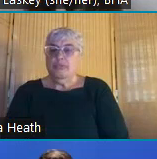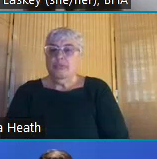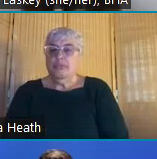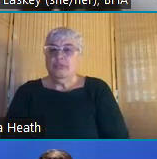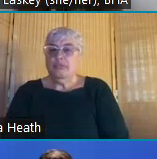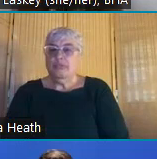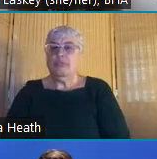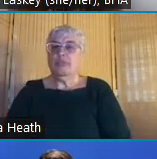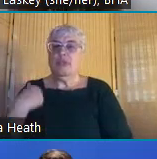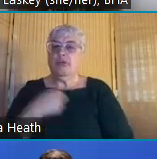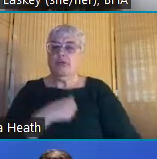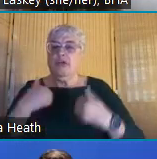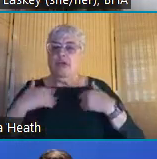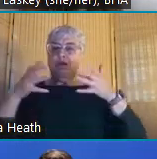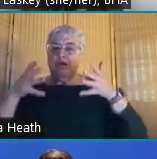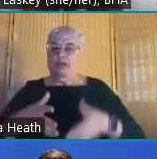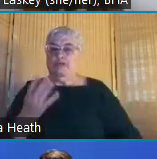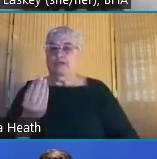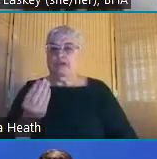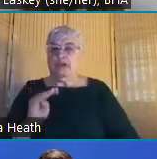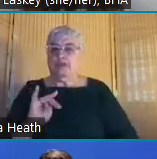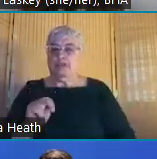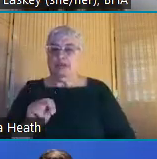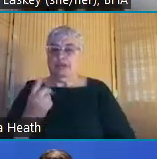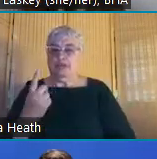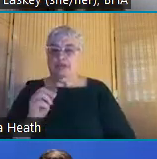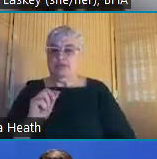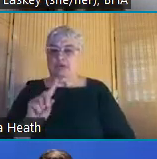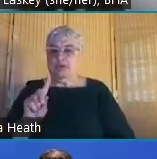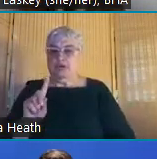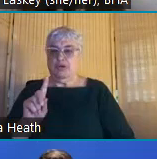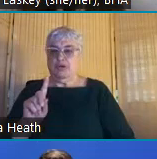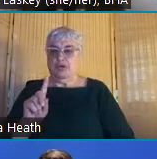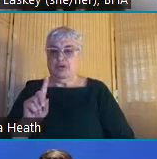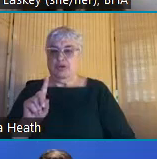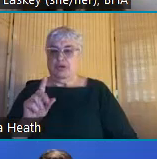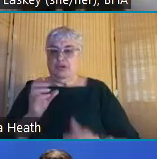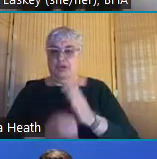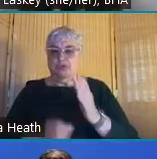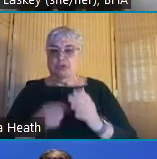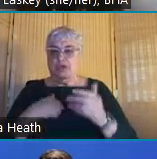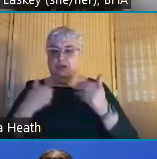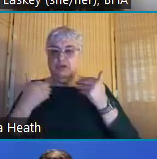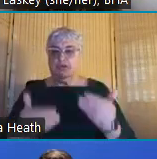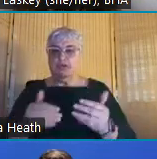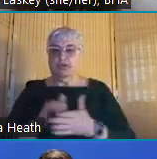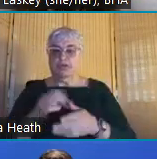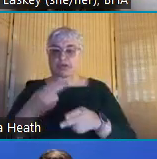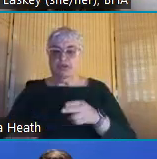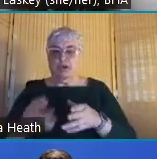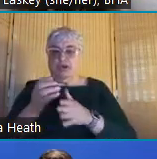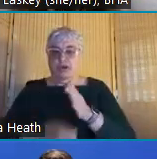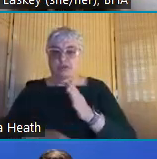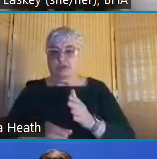Seeing that we've got about 14 minutes left and one more chapter to cover, albeit that is a quite short